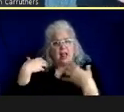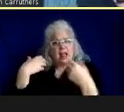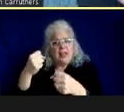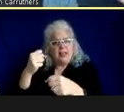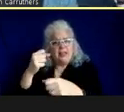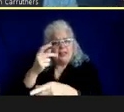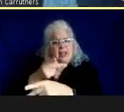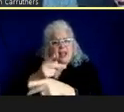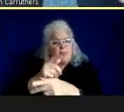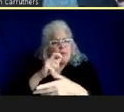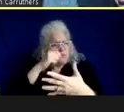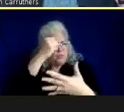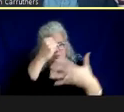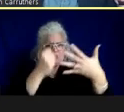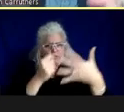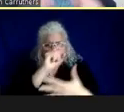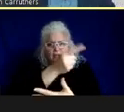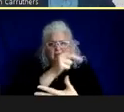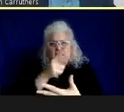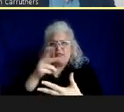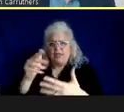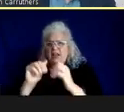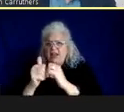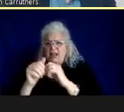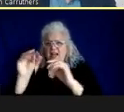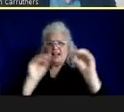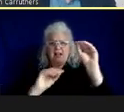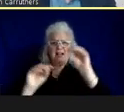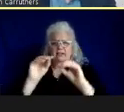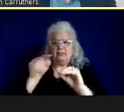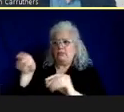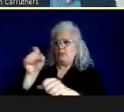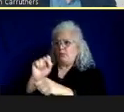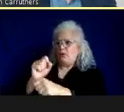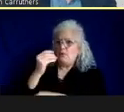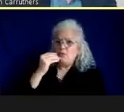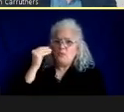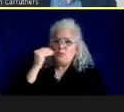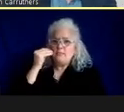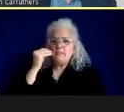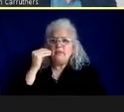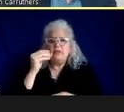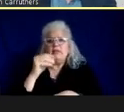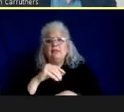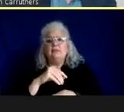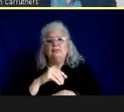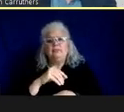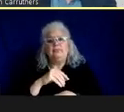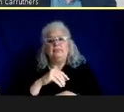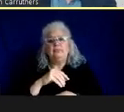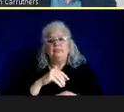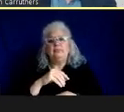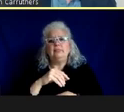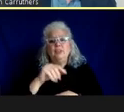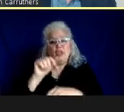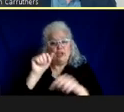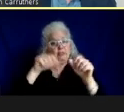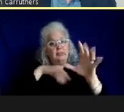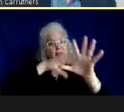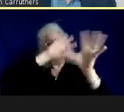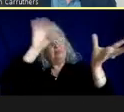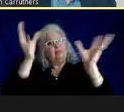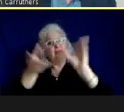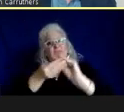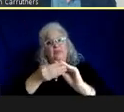in that space. That's half of California. So people with disabilities who are severely impacted would